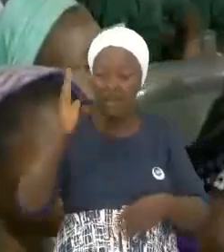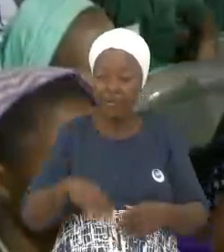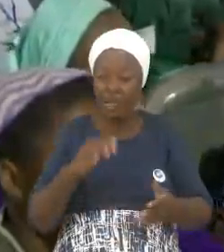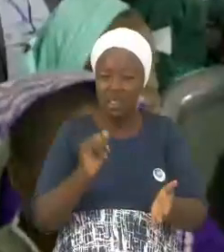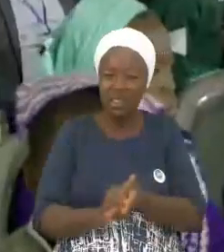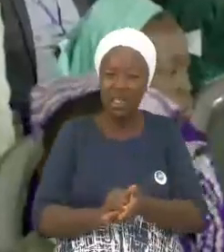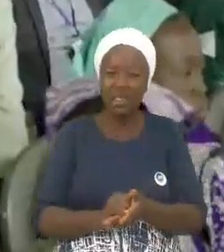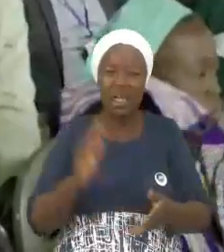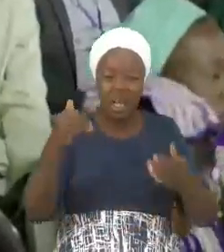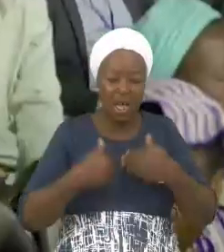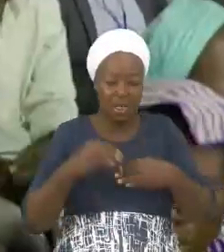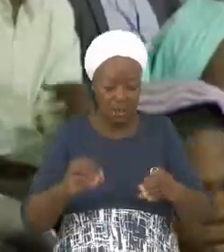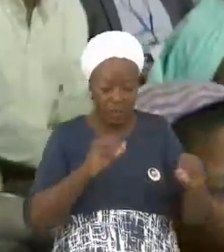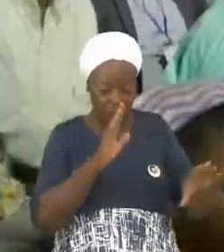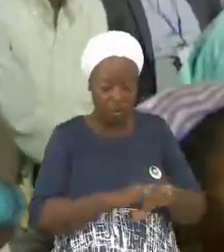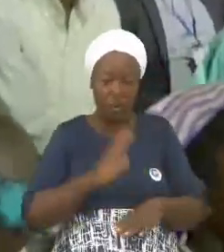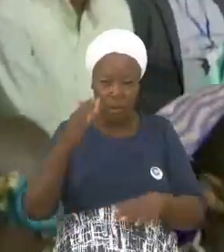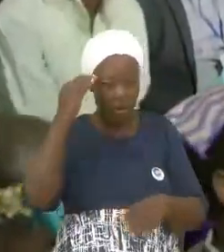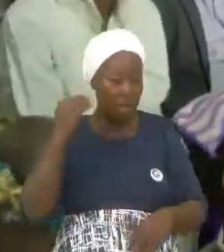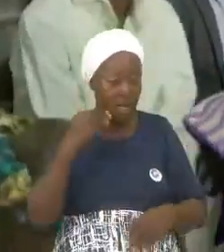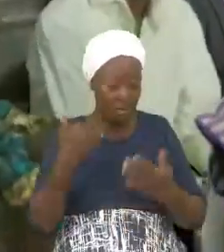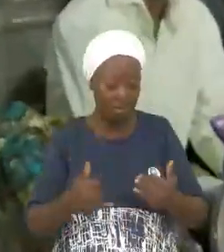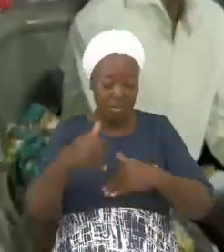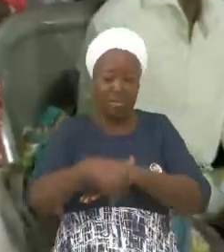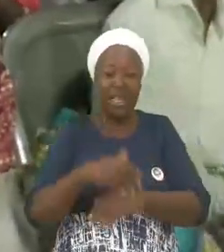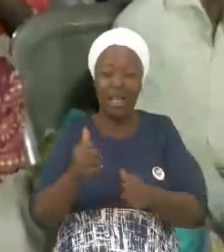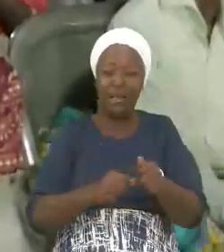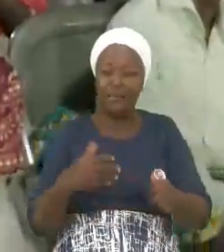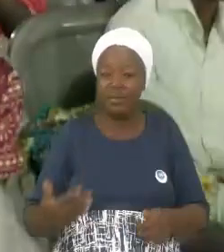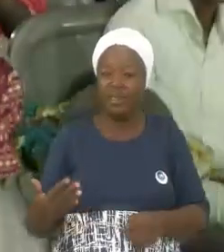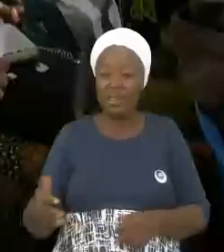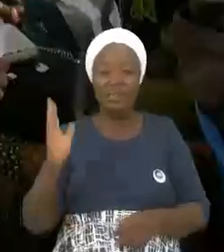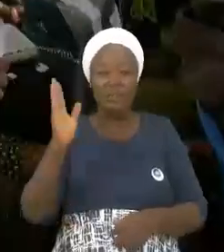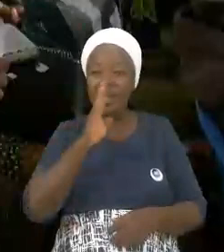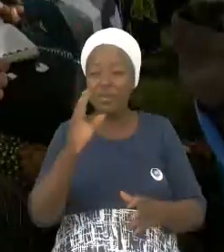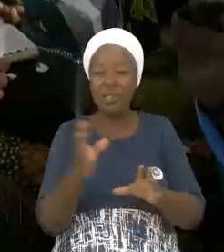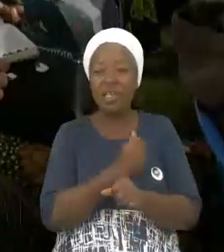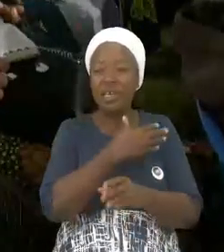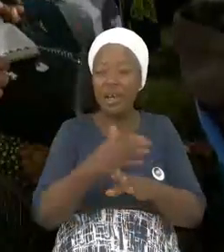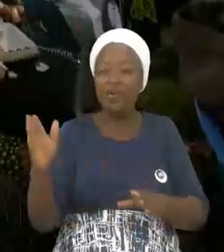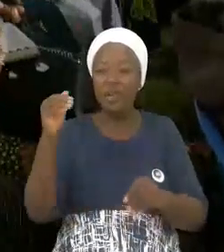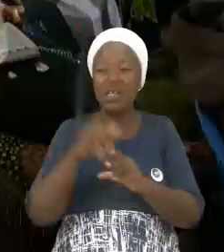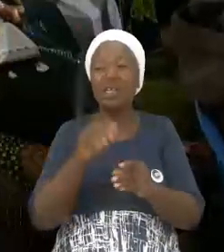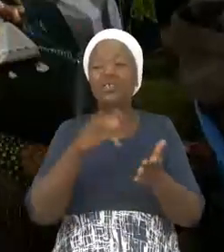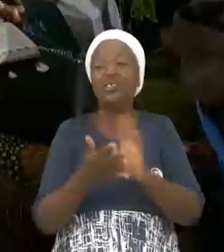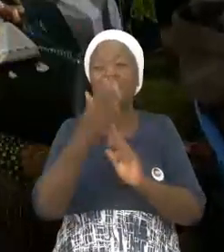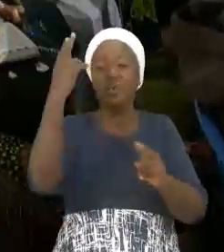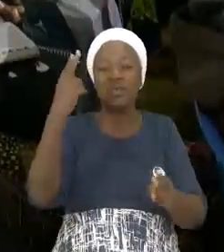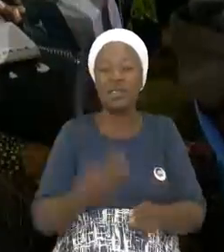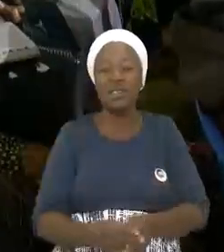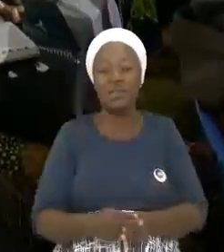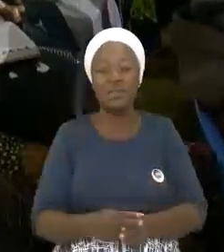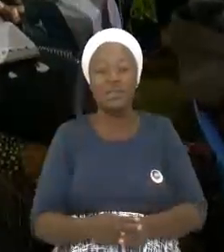piled upon your head tonight, everything will be taken away in Jesus' name.